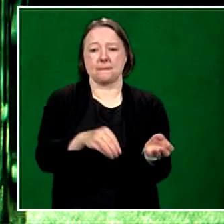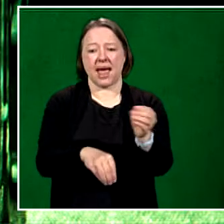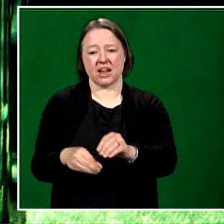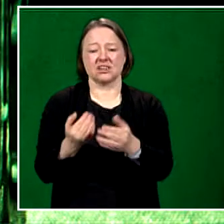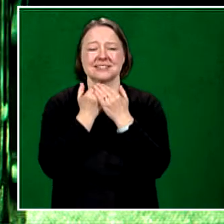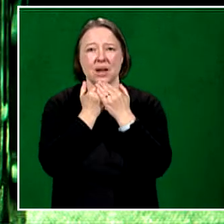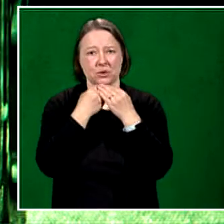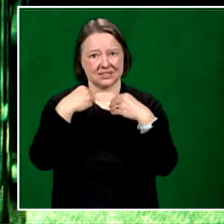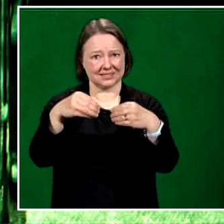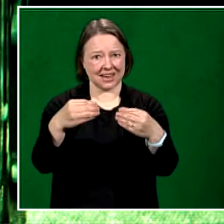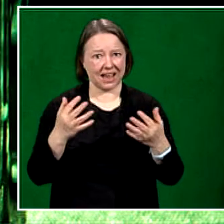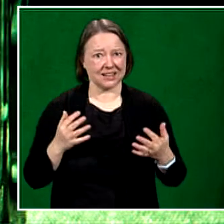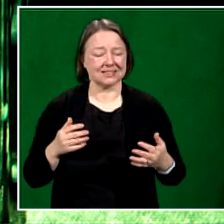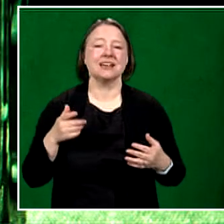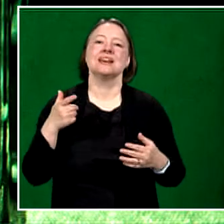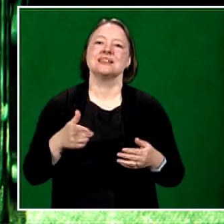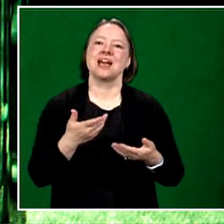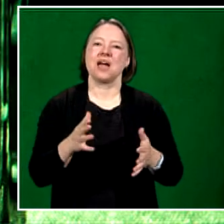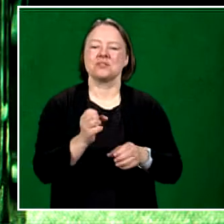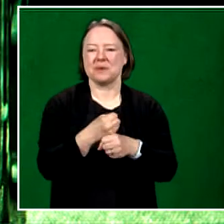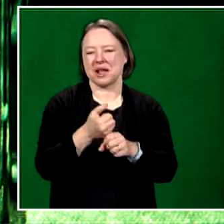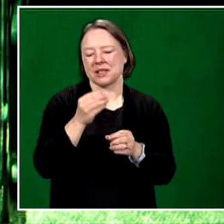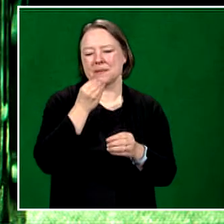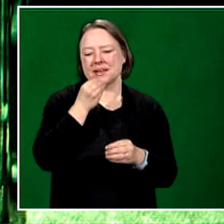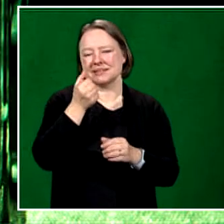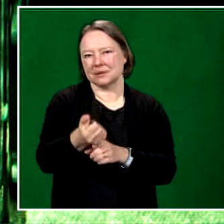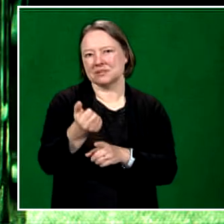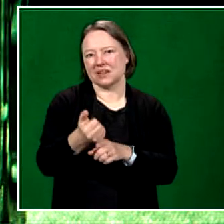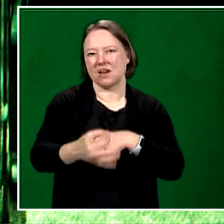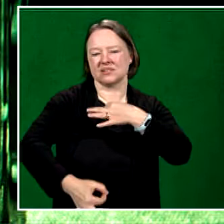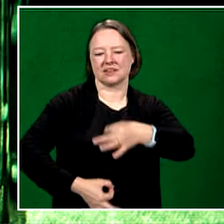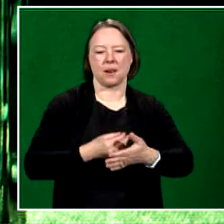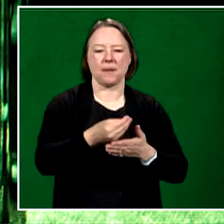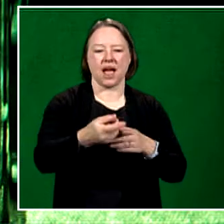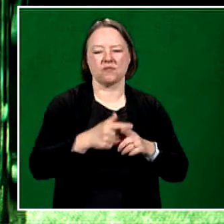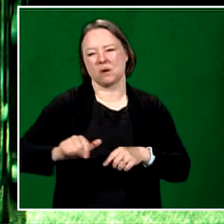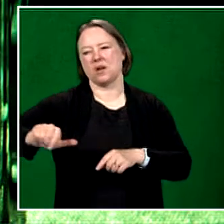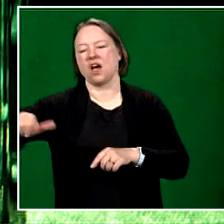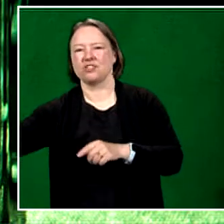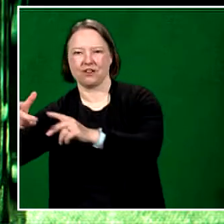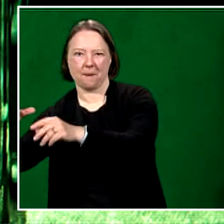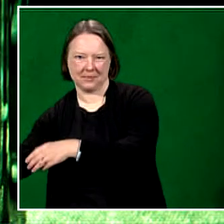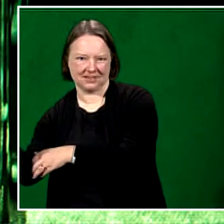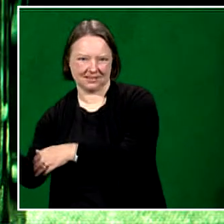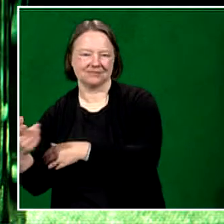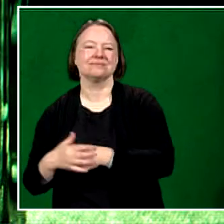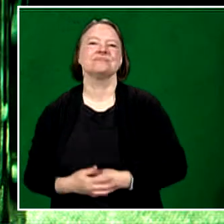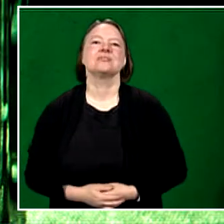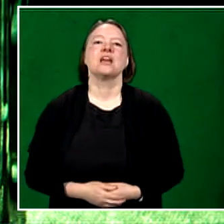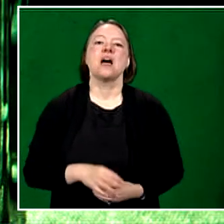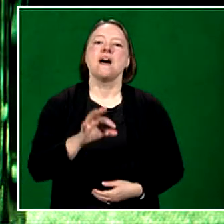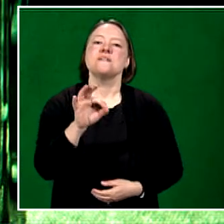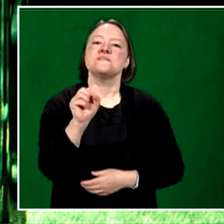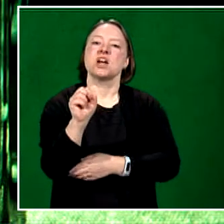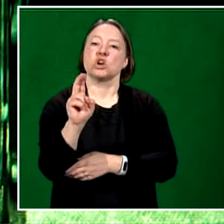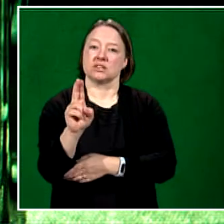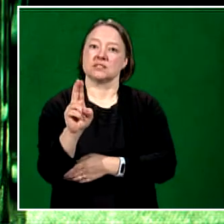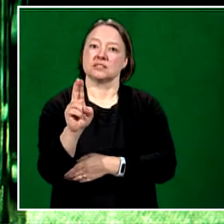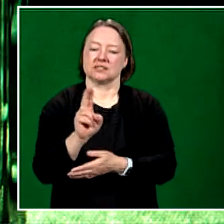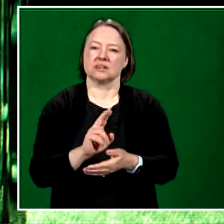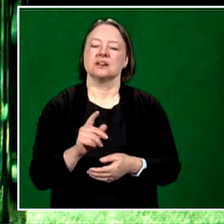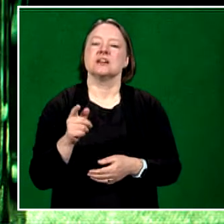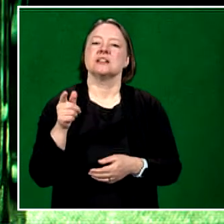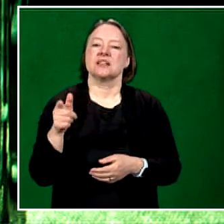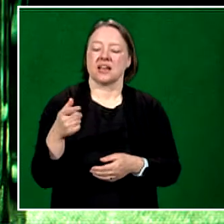sales. And this is after producing the meals themselves rather than buying from a third-party company. Ferris State University